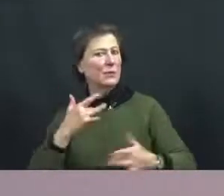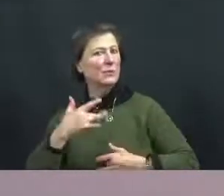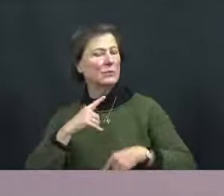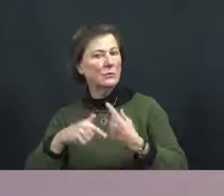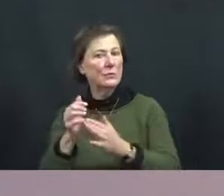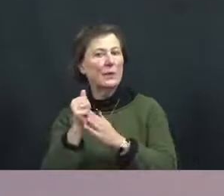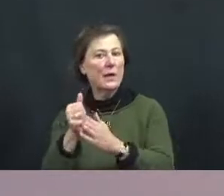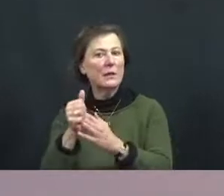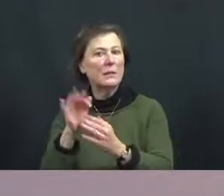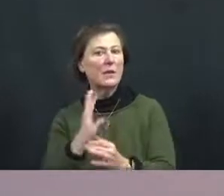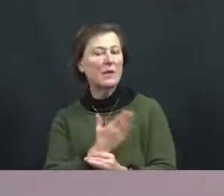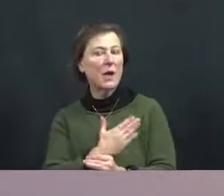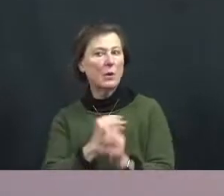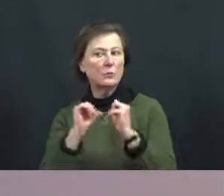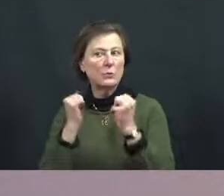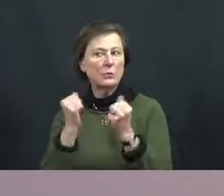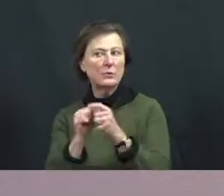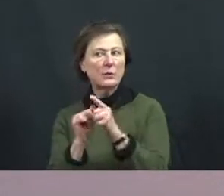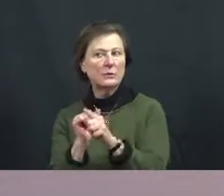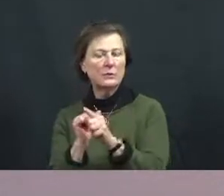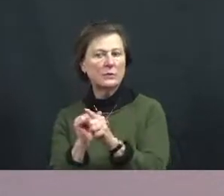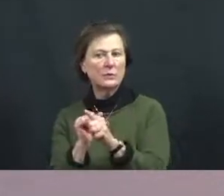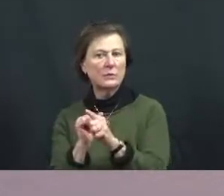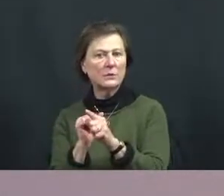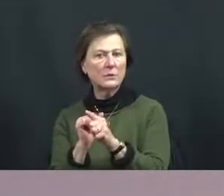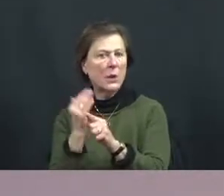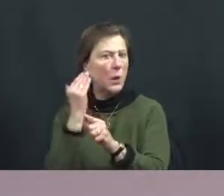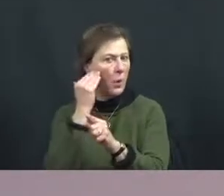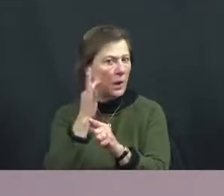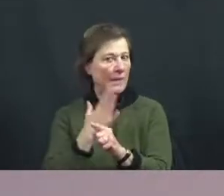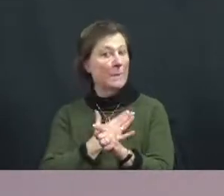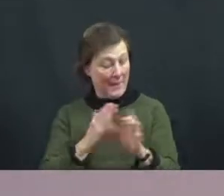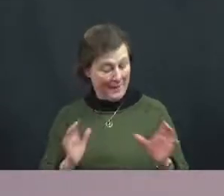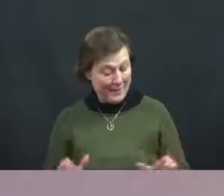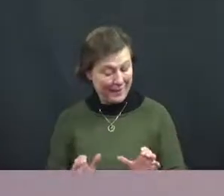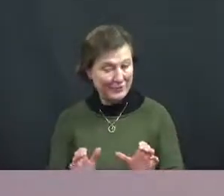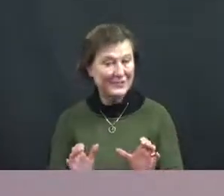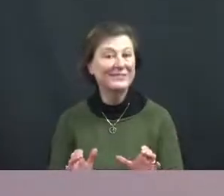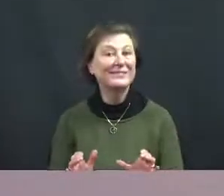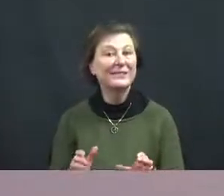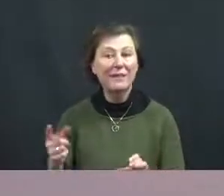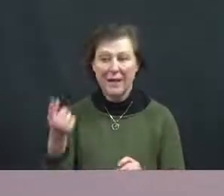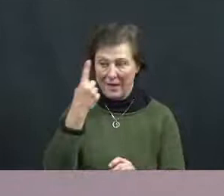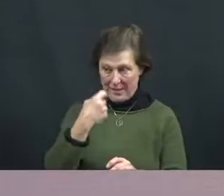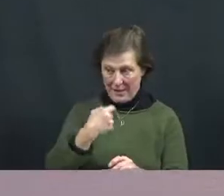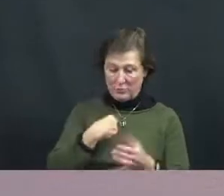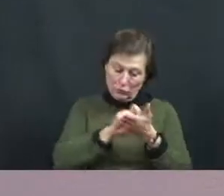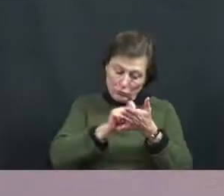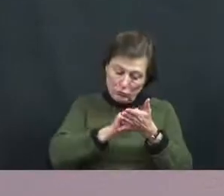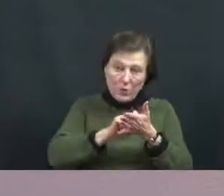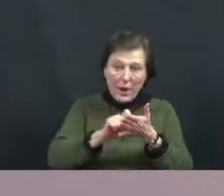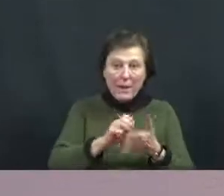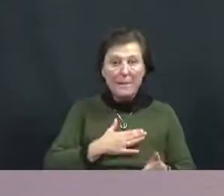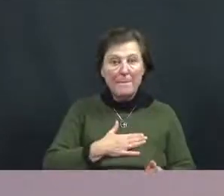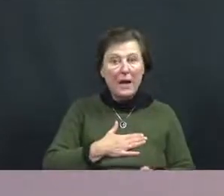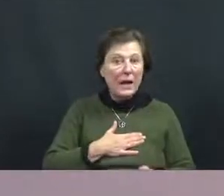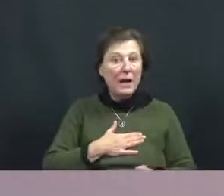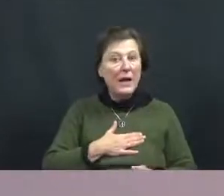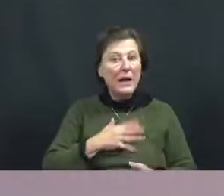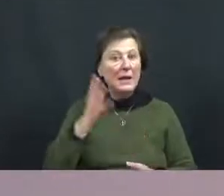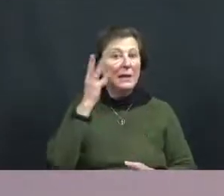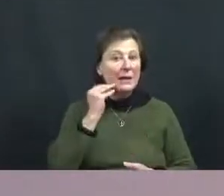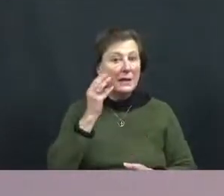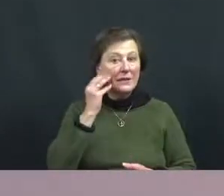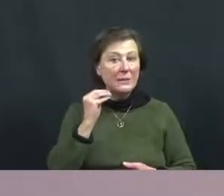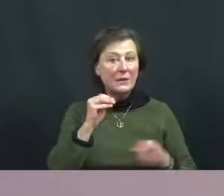of our association. And they were aware of my actions, and they asked me to write about my experience as Reverend